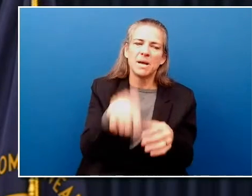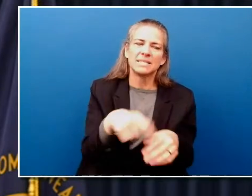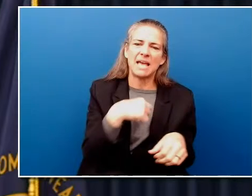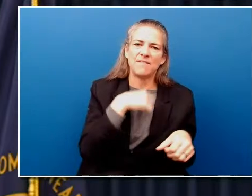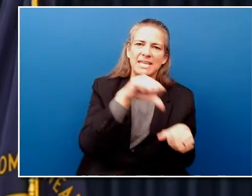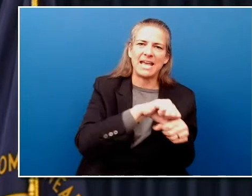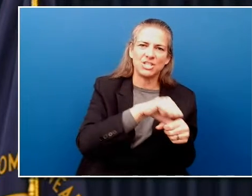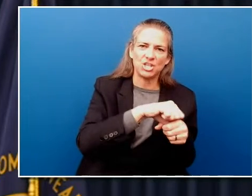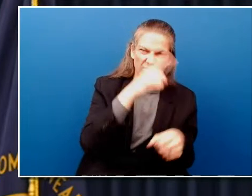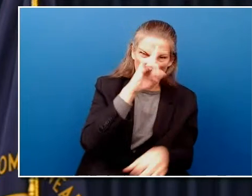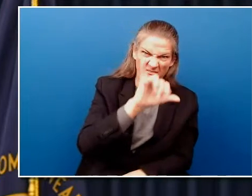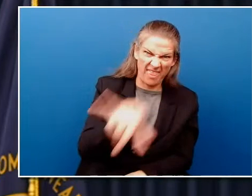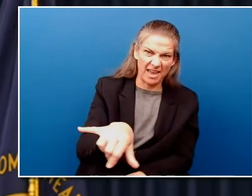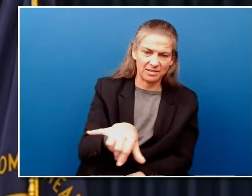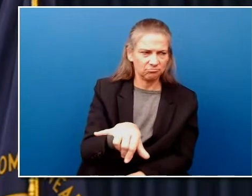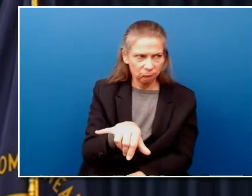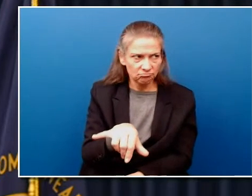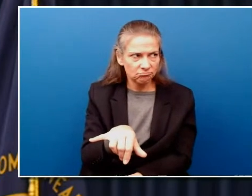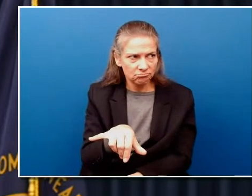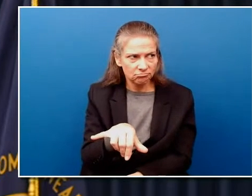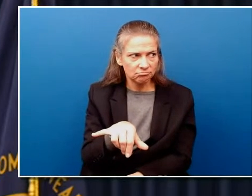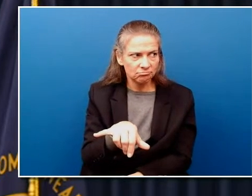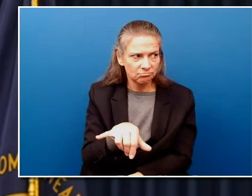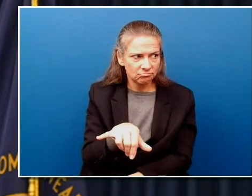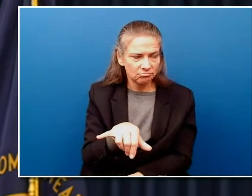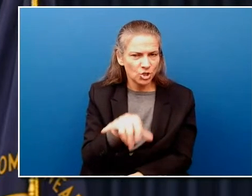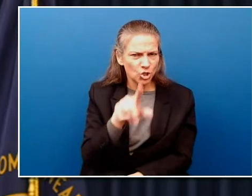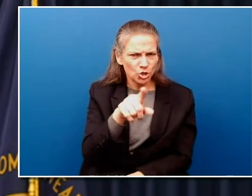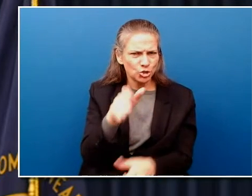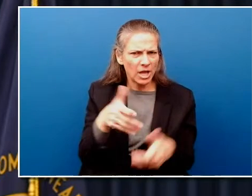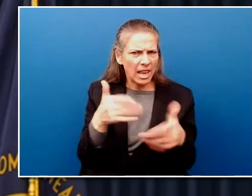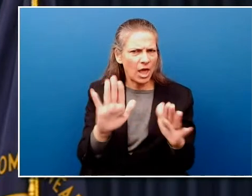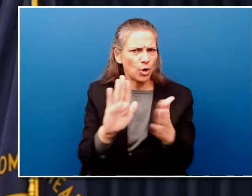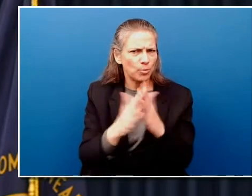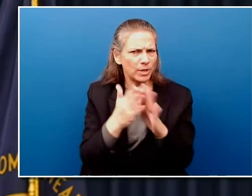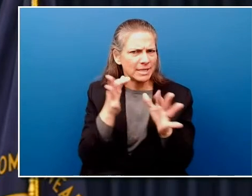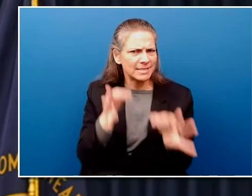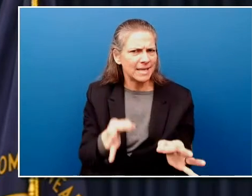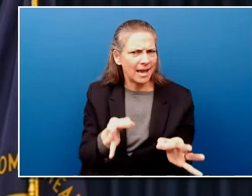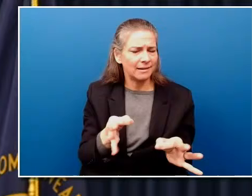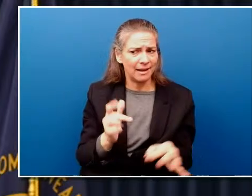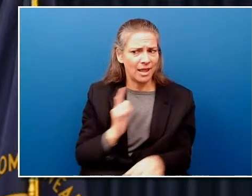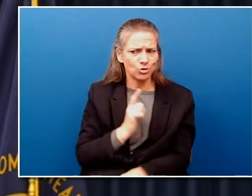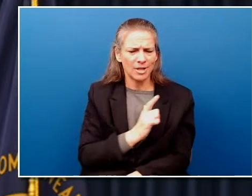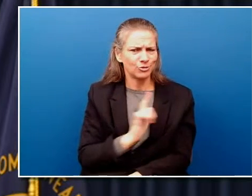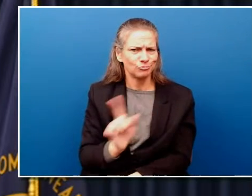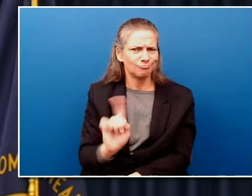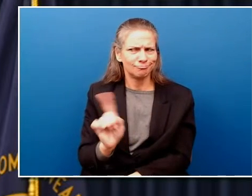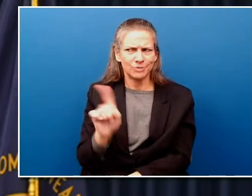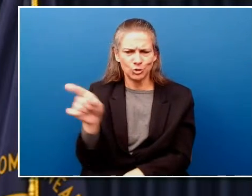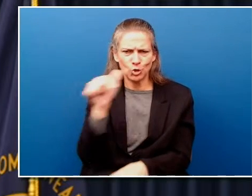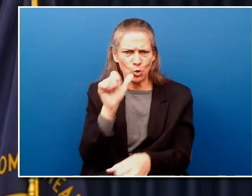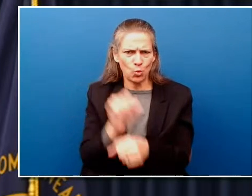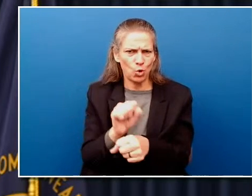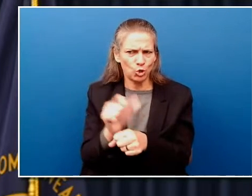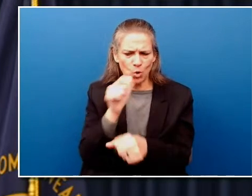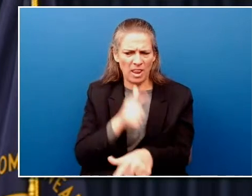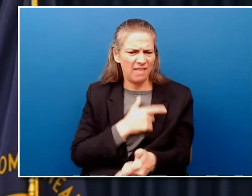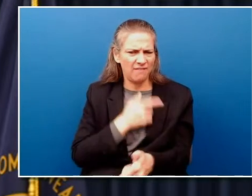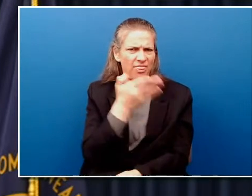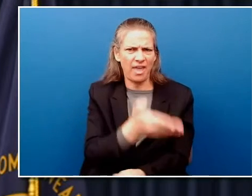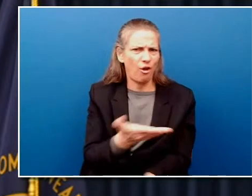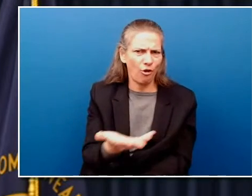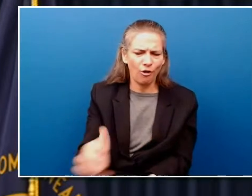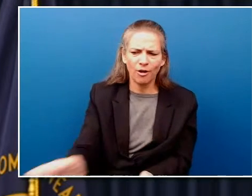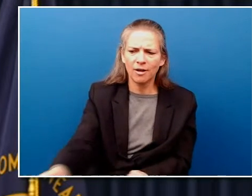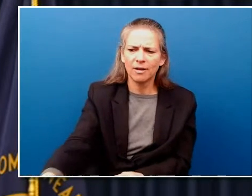first, that should be any community's decision, not legislators who don't live and work in that community. But the second thing that they're